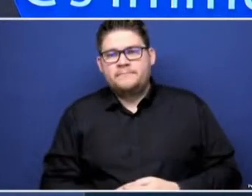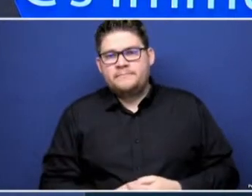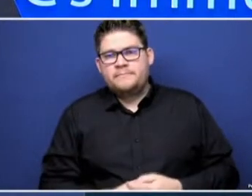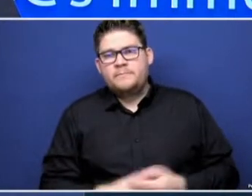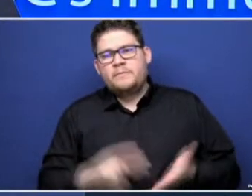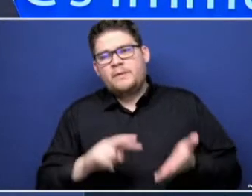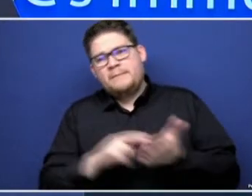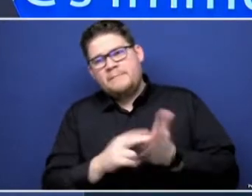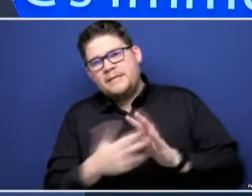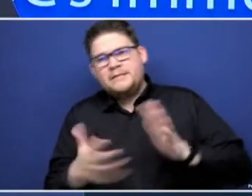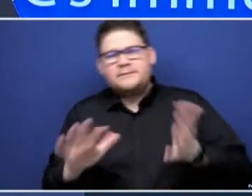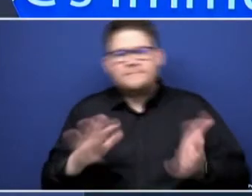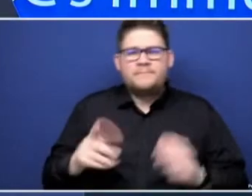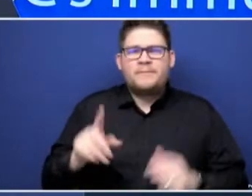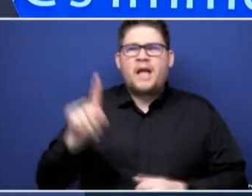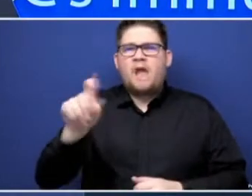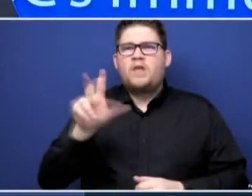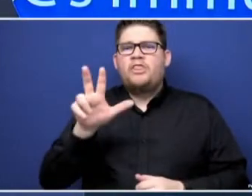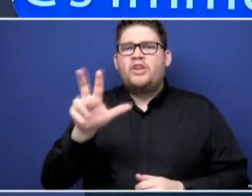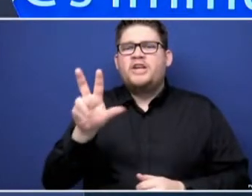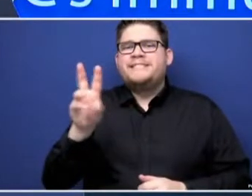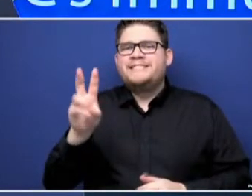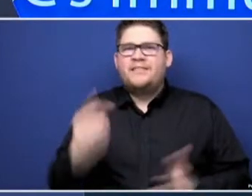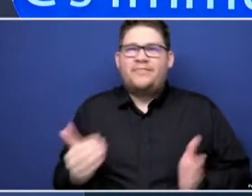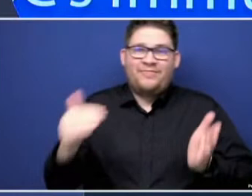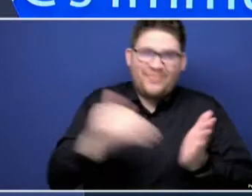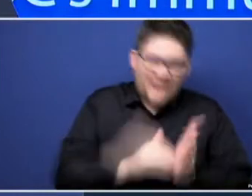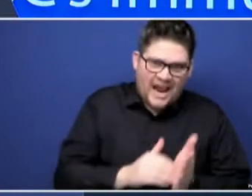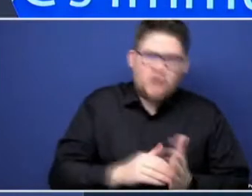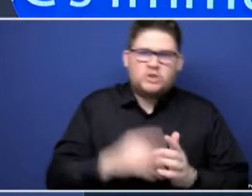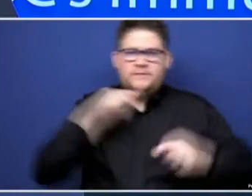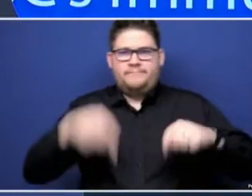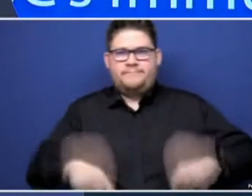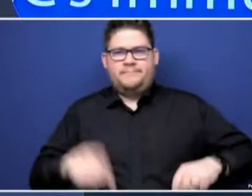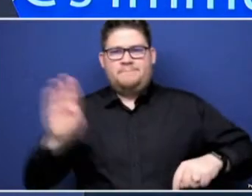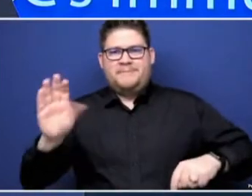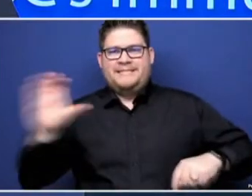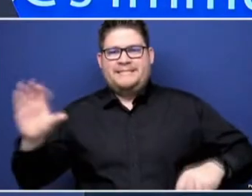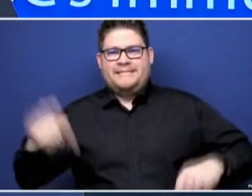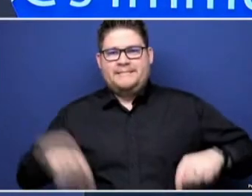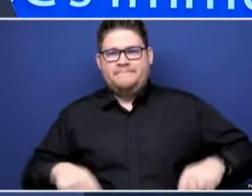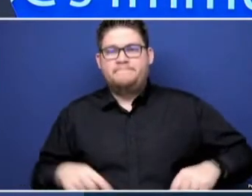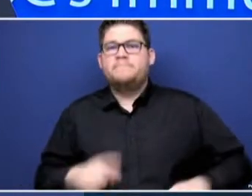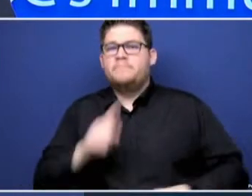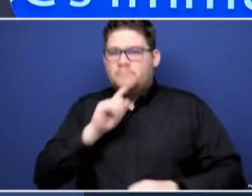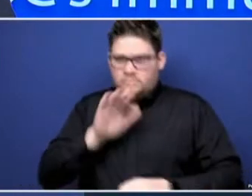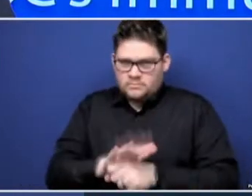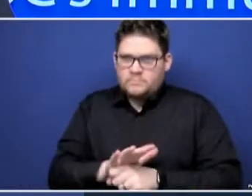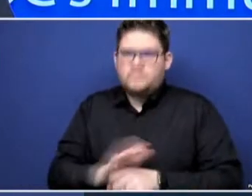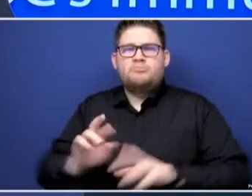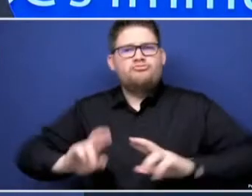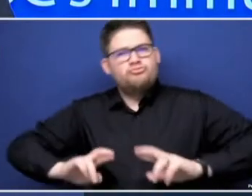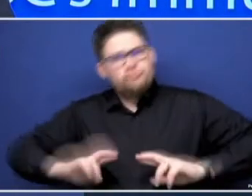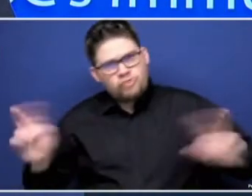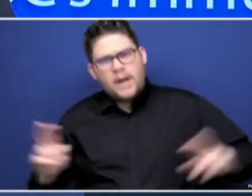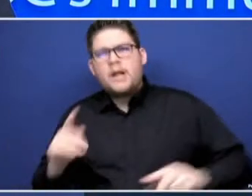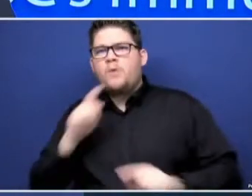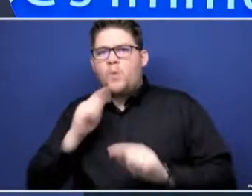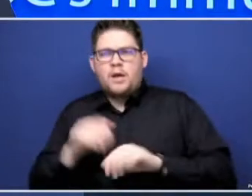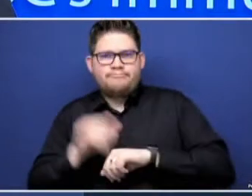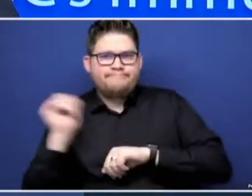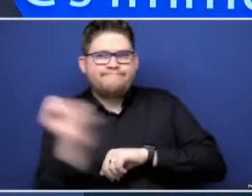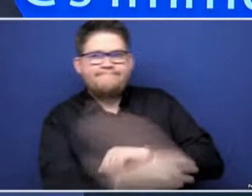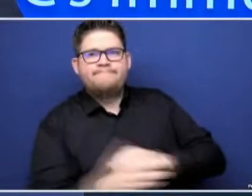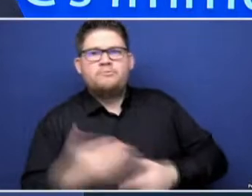also know that talking to Parliamentary Secretary Rice today, that there's literally euphoria in Prince